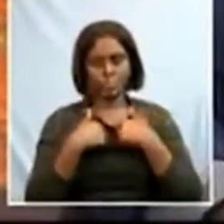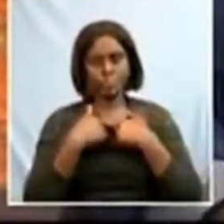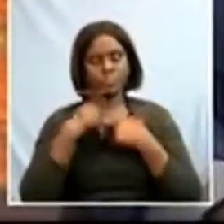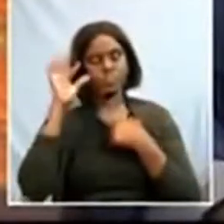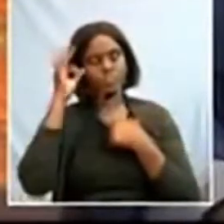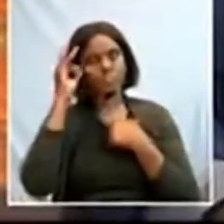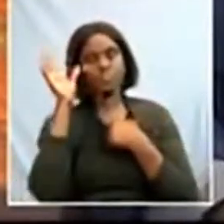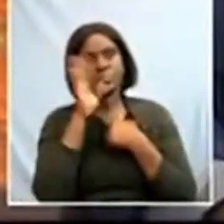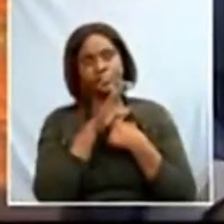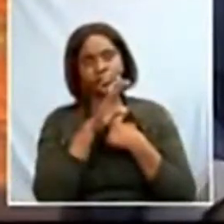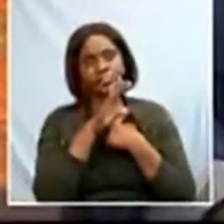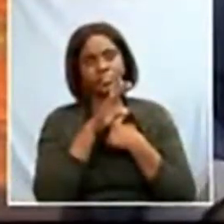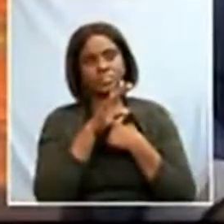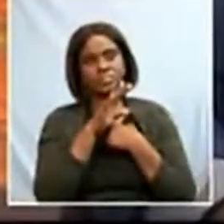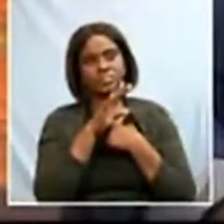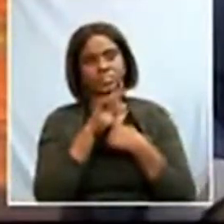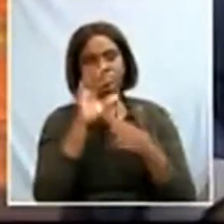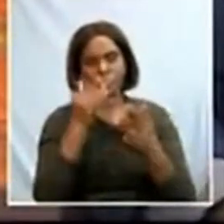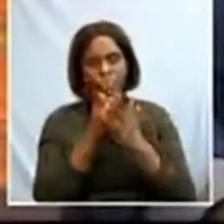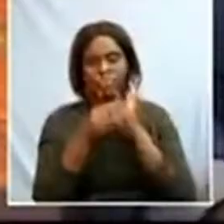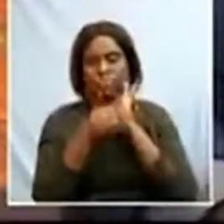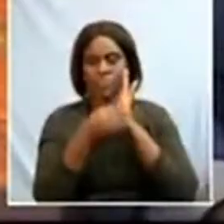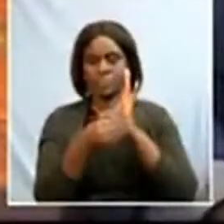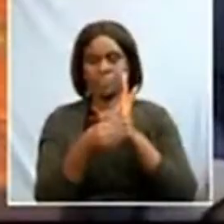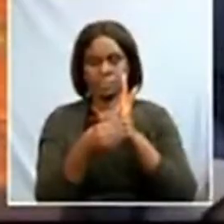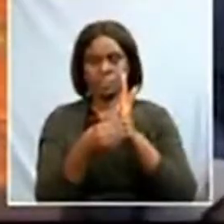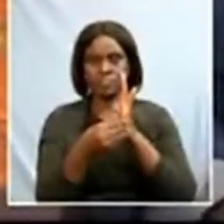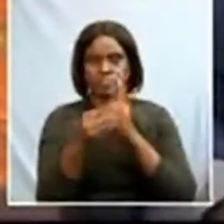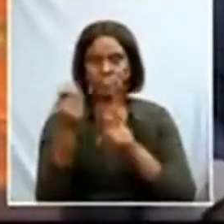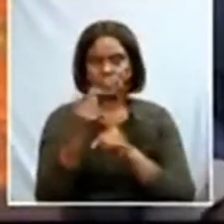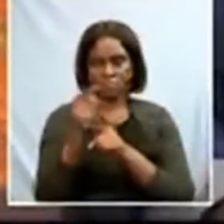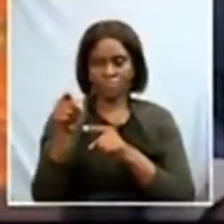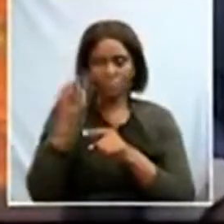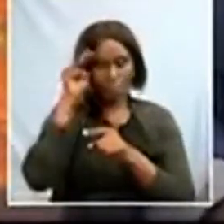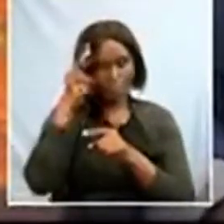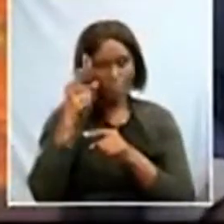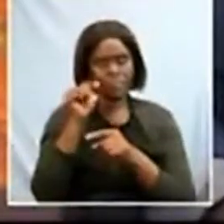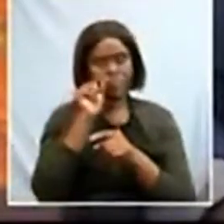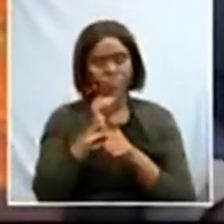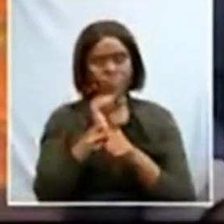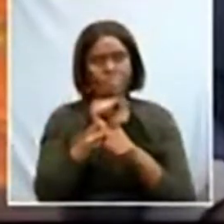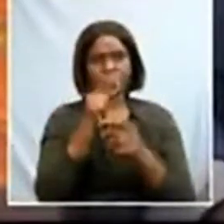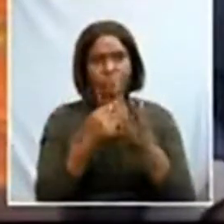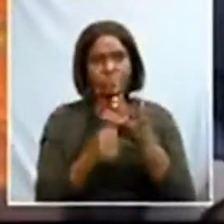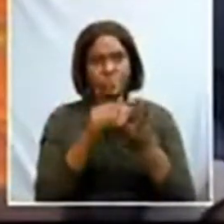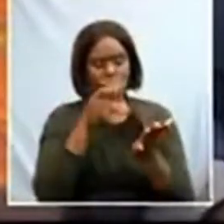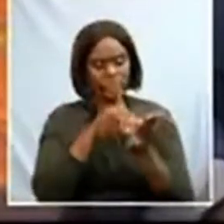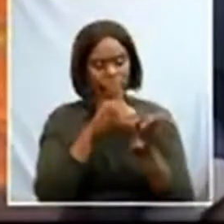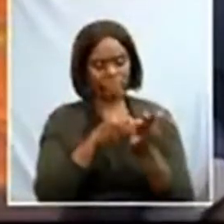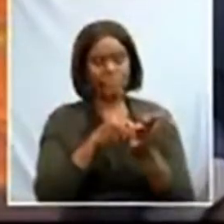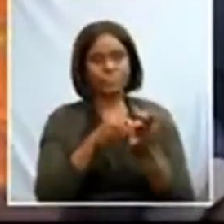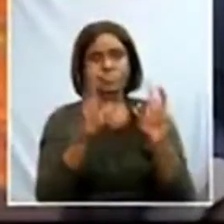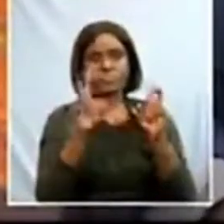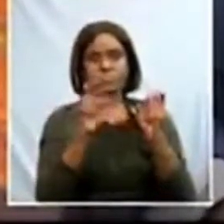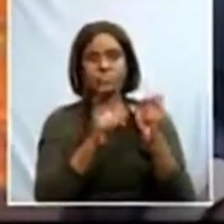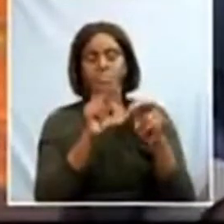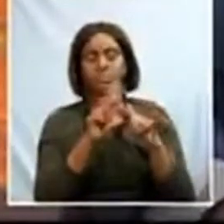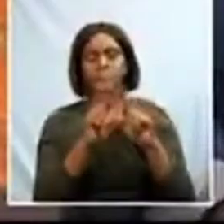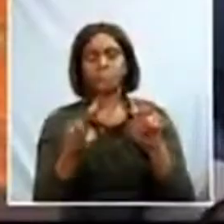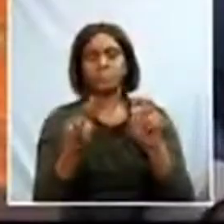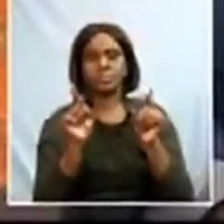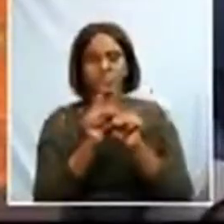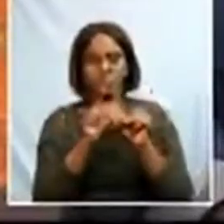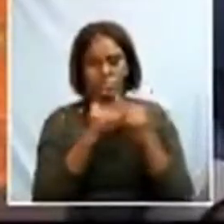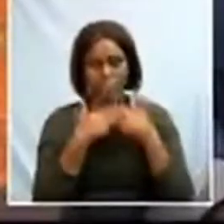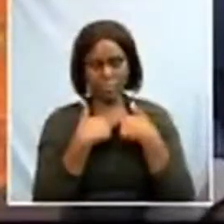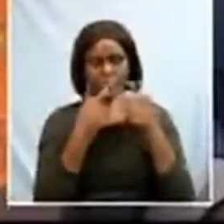taken note of the guidance from the ministry on the subject matter, Chair, and we